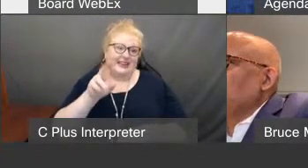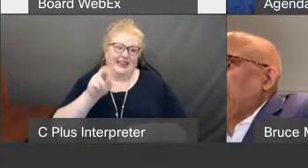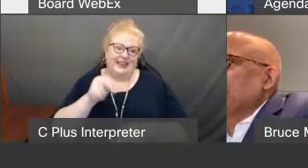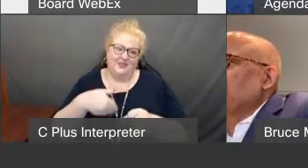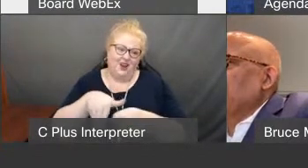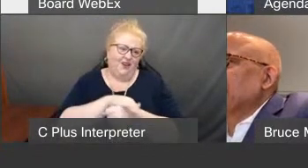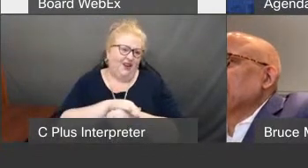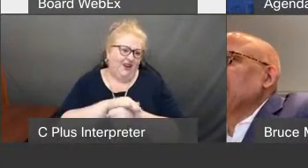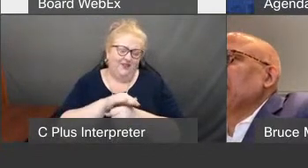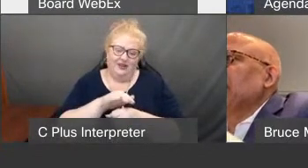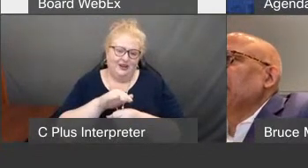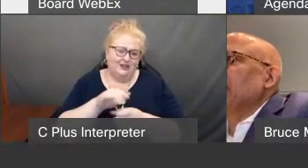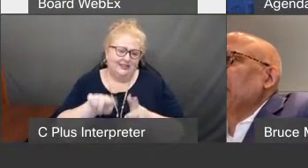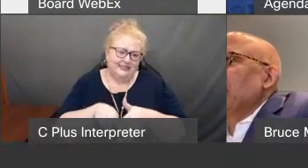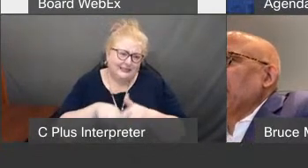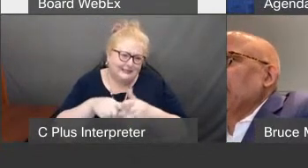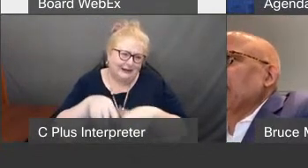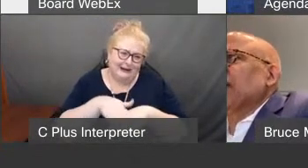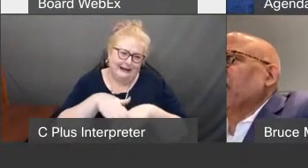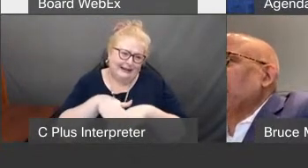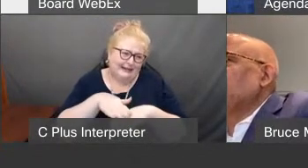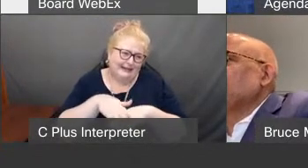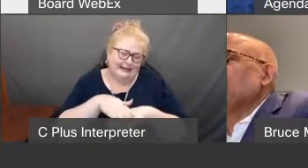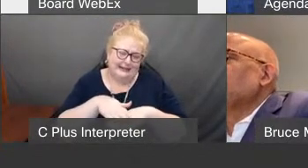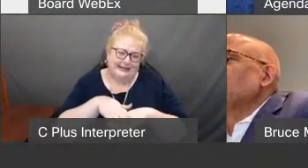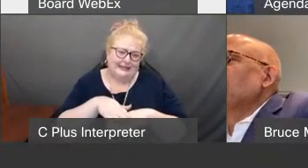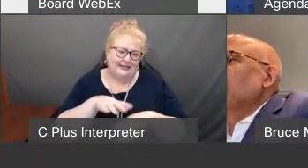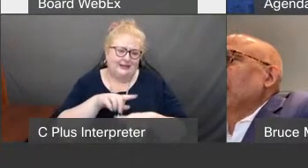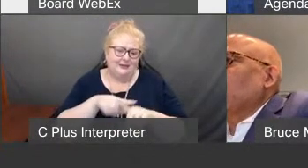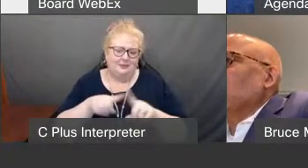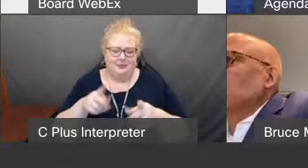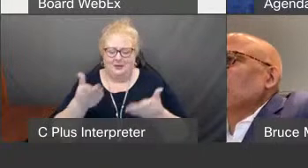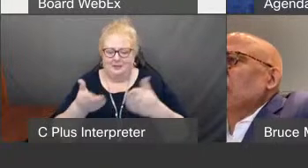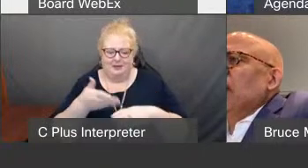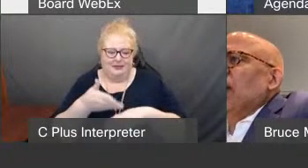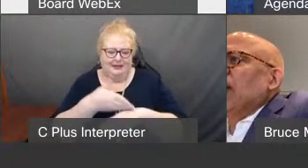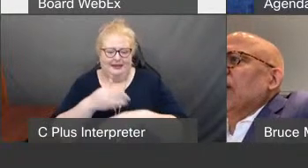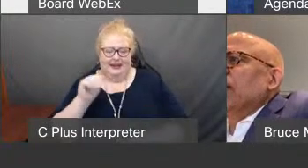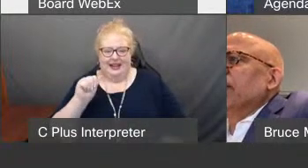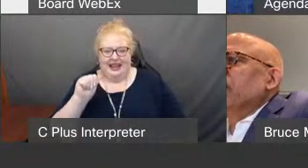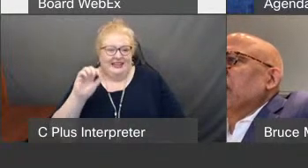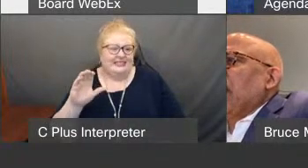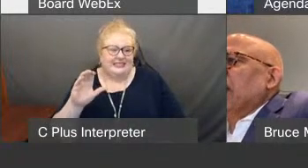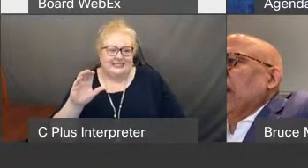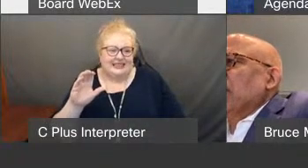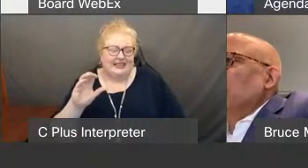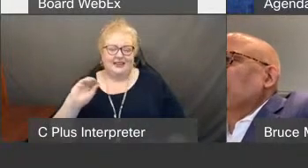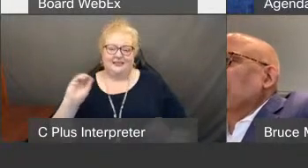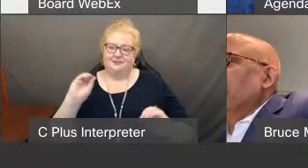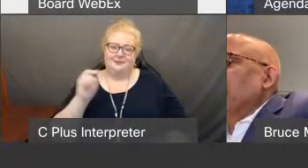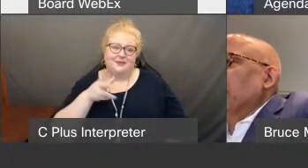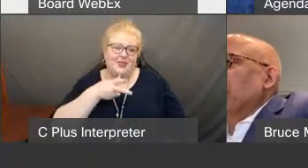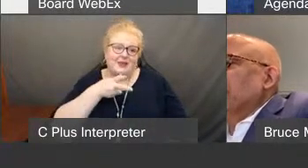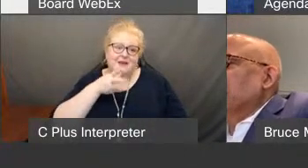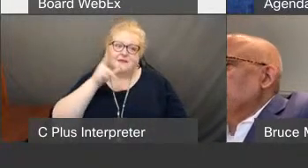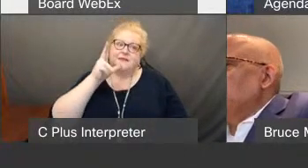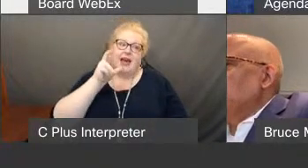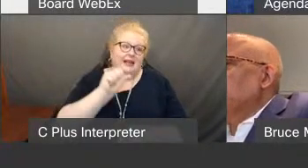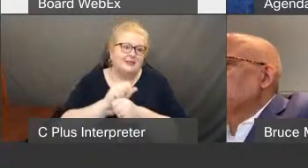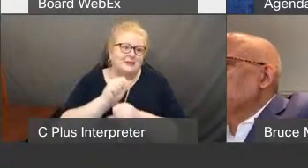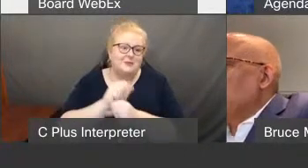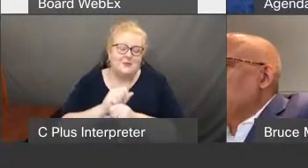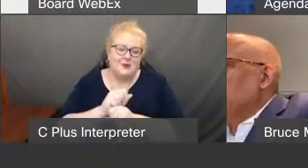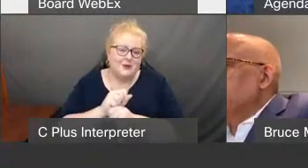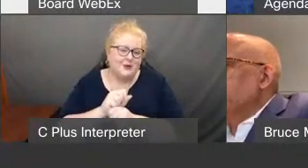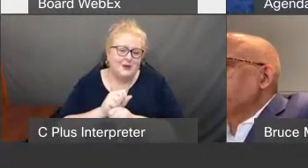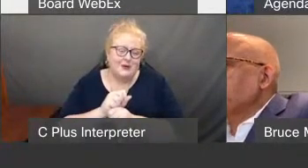will HVAC, mean nothing fancy at all. I do believe, and I've said